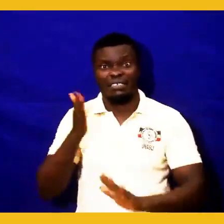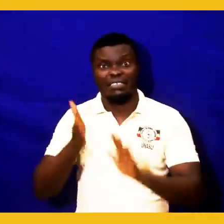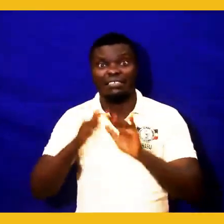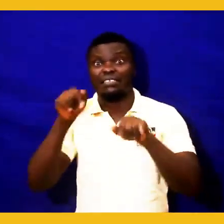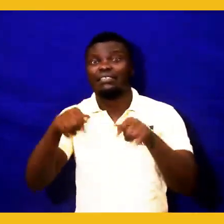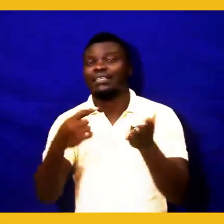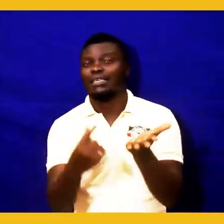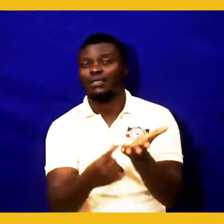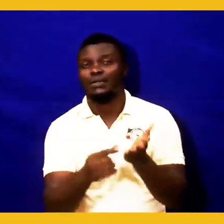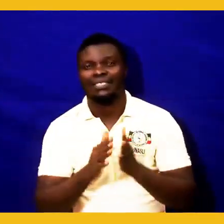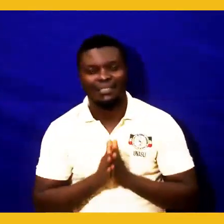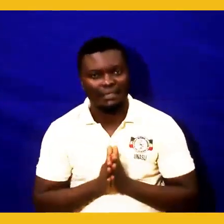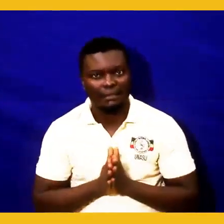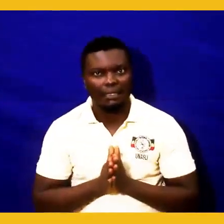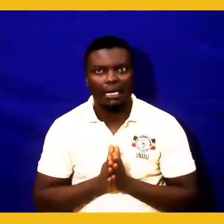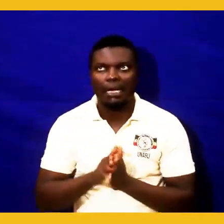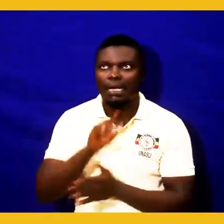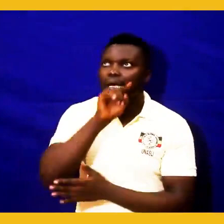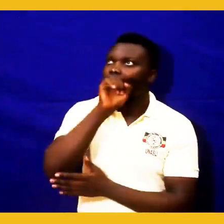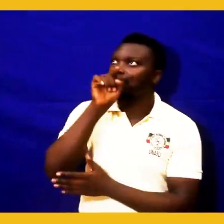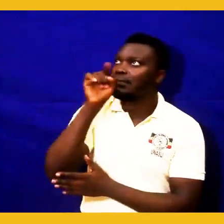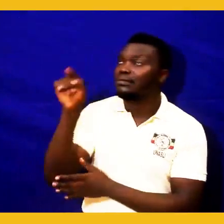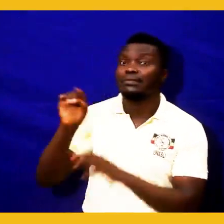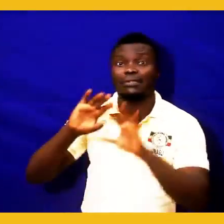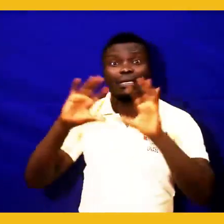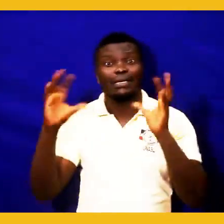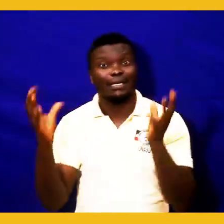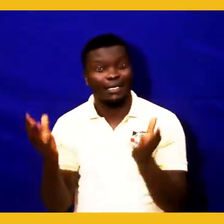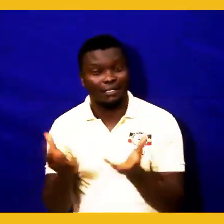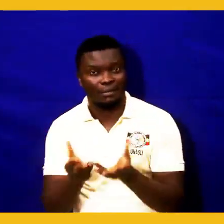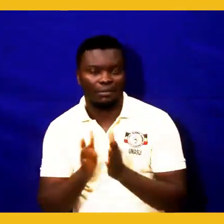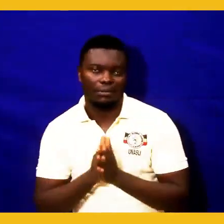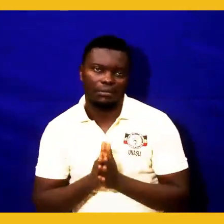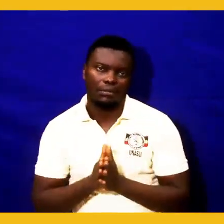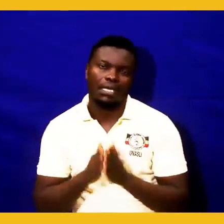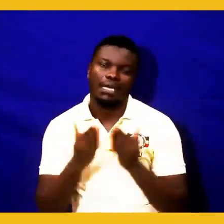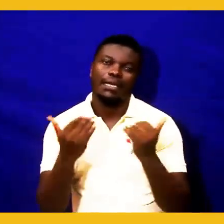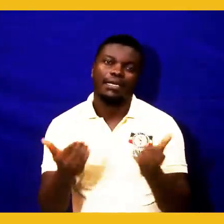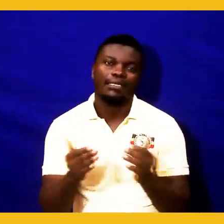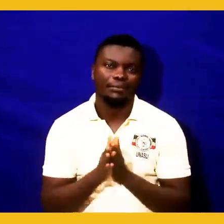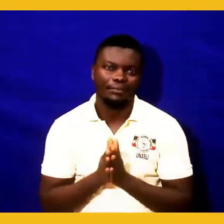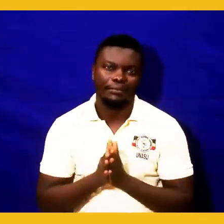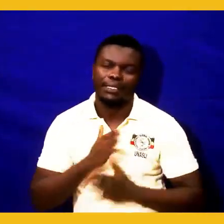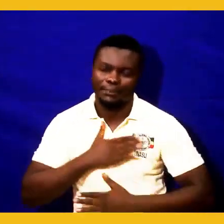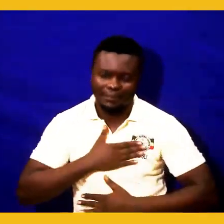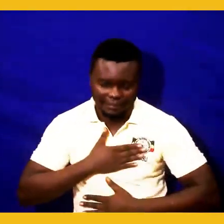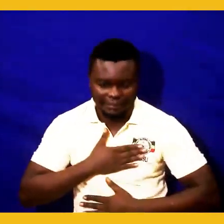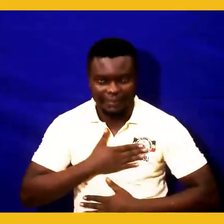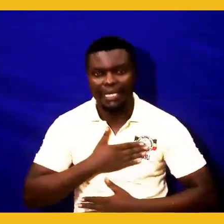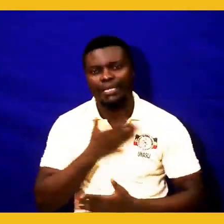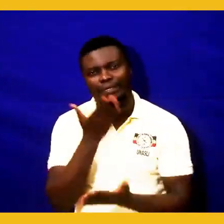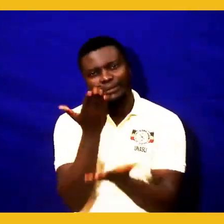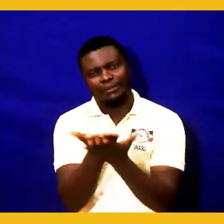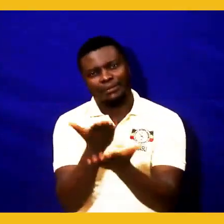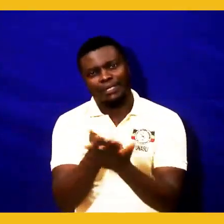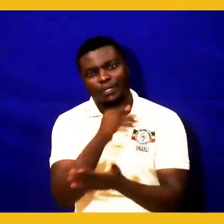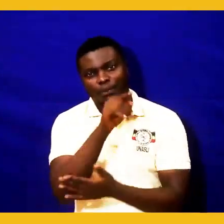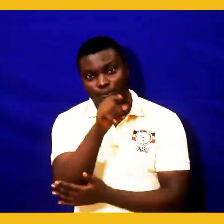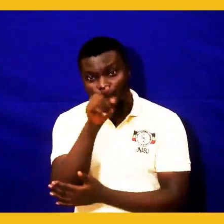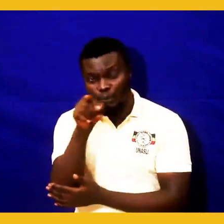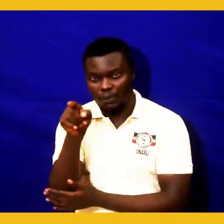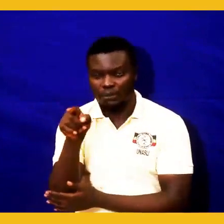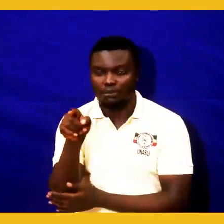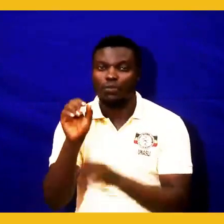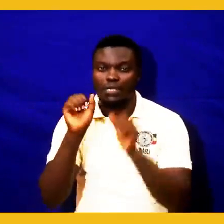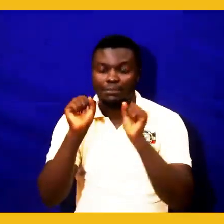fast rate here in Uganda and in the rest of the world. So my humble